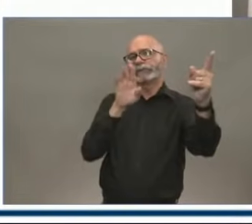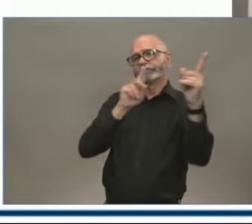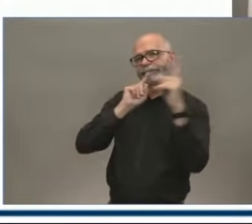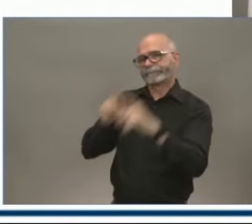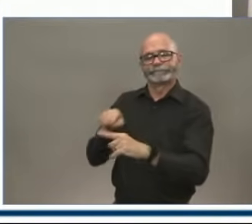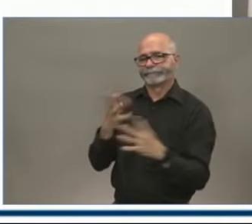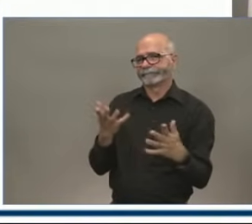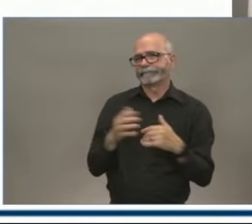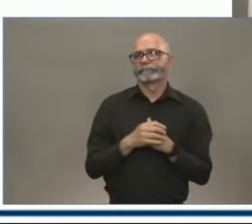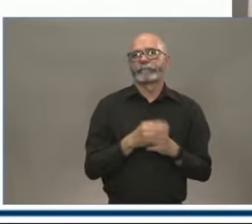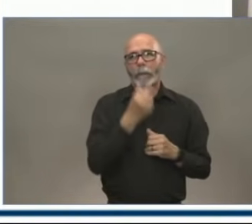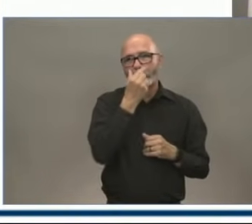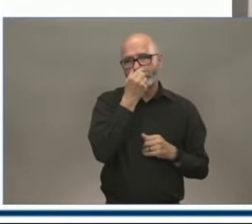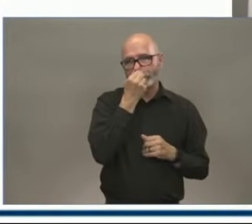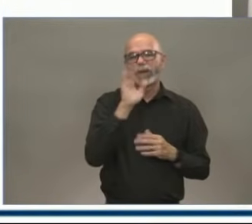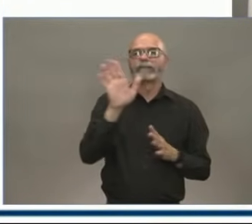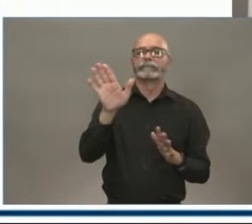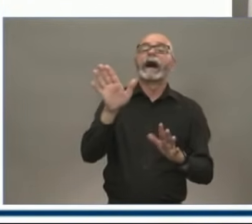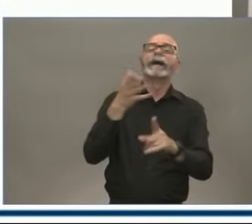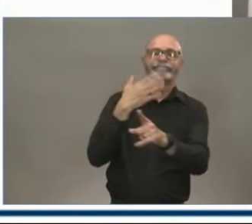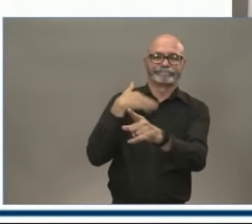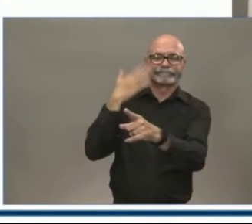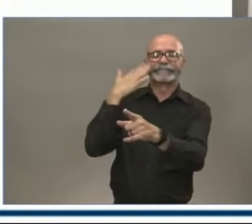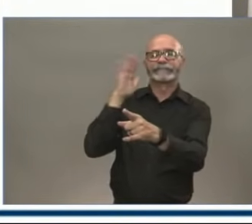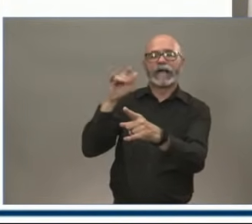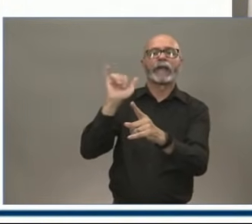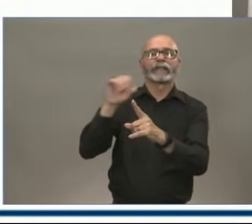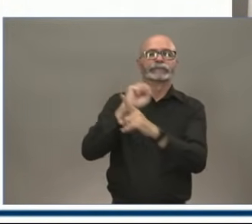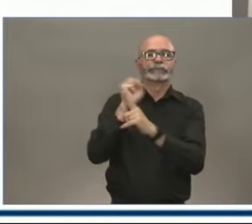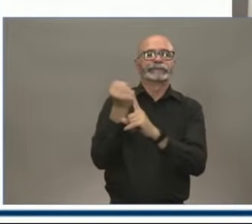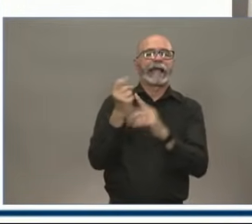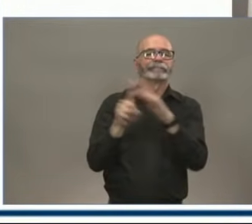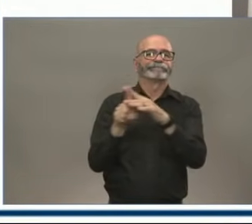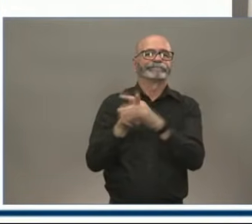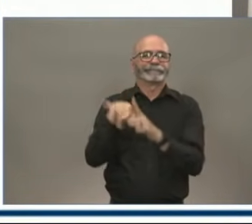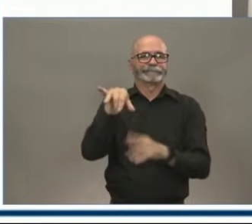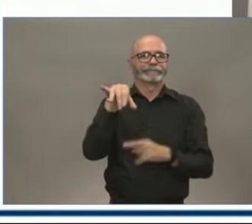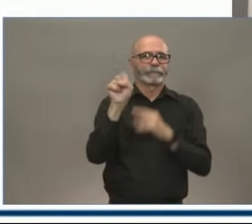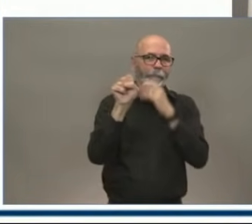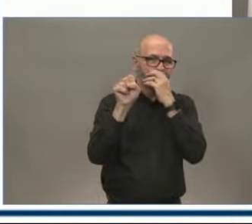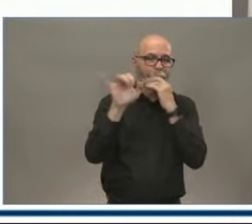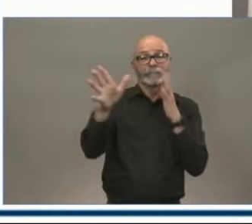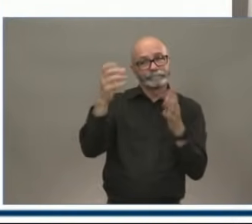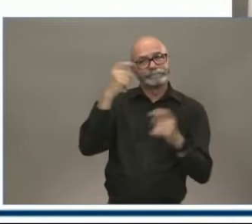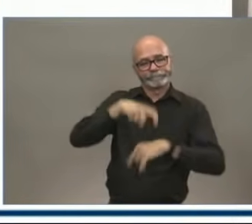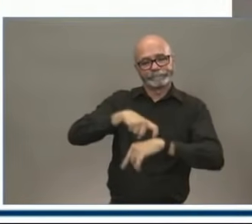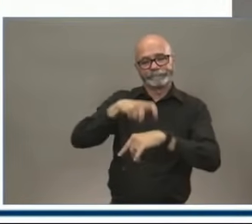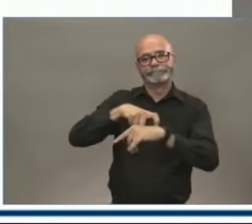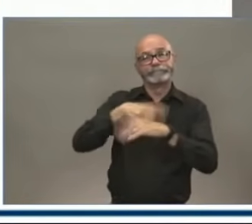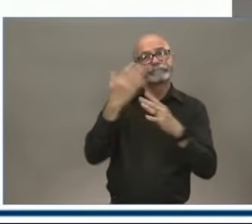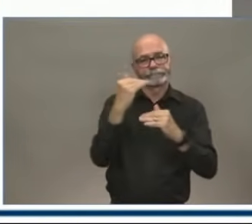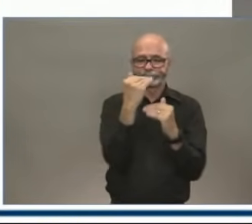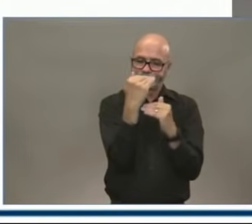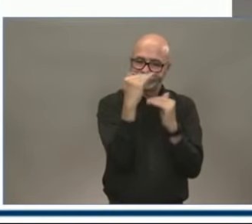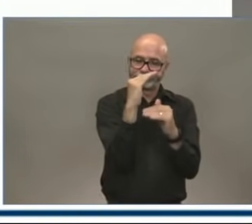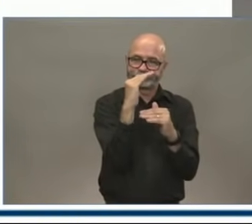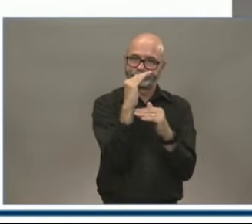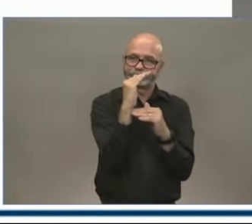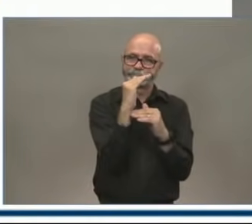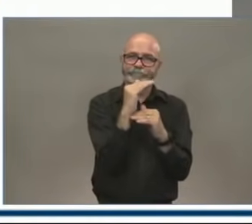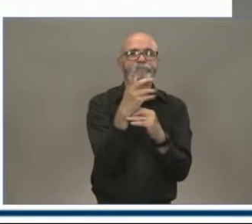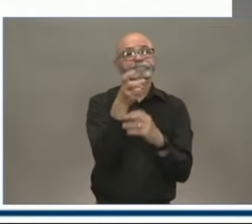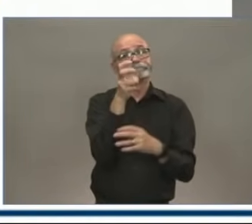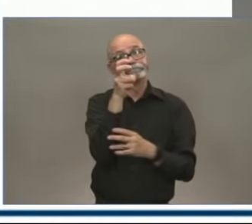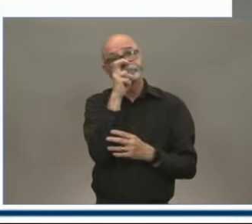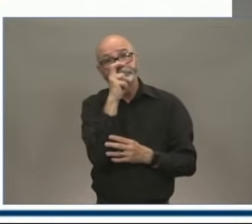of that situation. Right now, we've said it's a time limited. As part of our regulations, we're being really tight. We're not giving exceptions